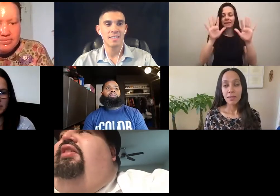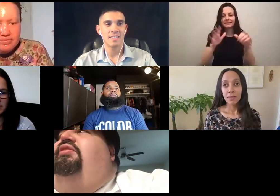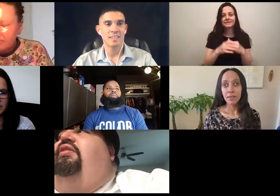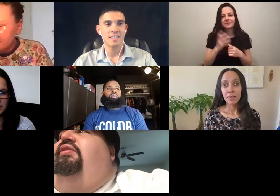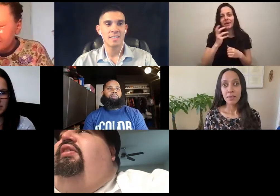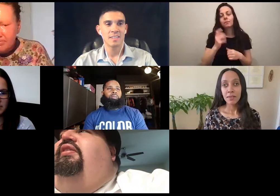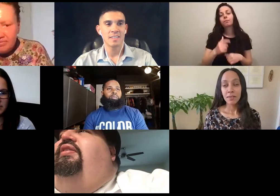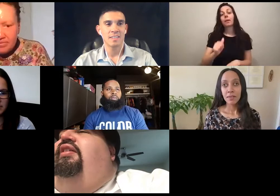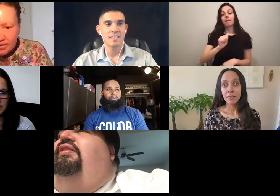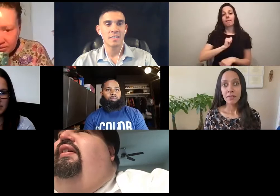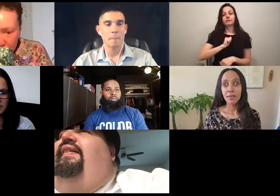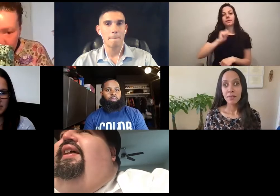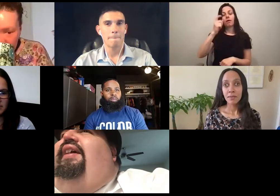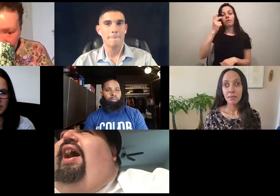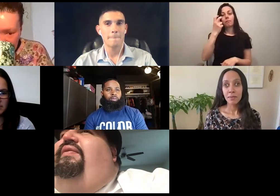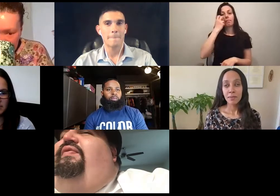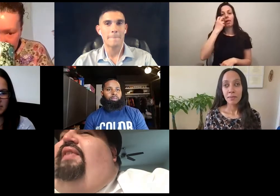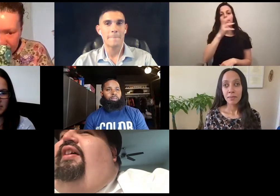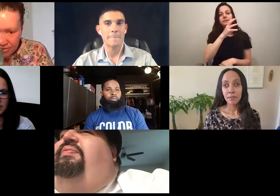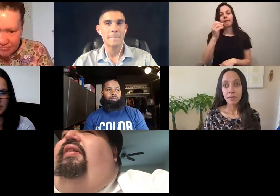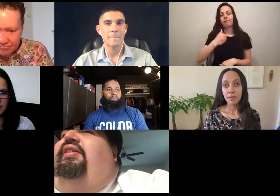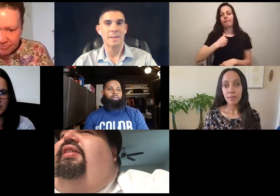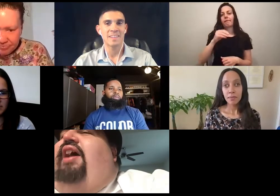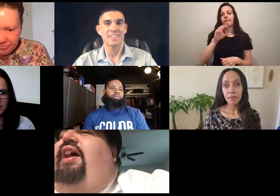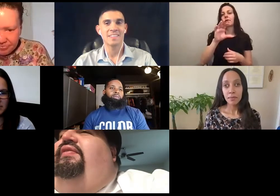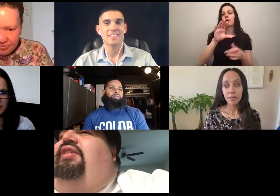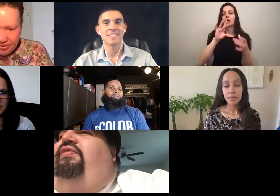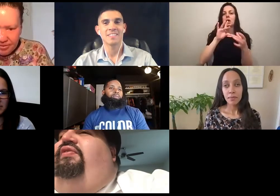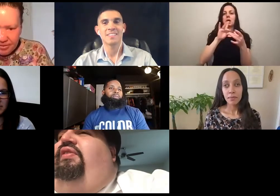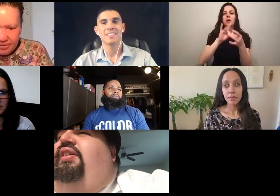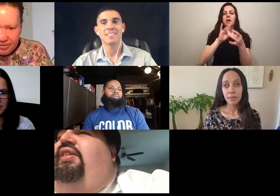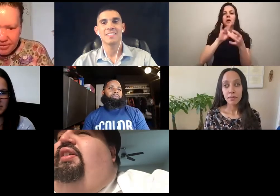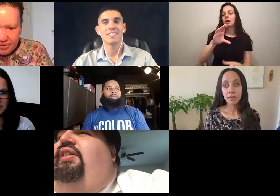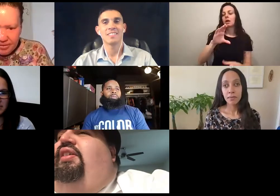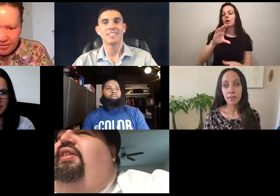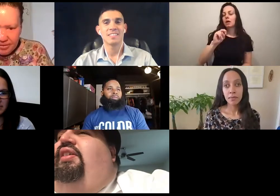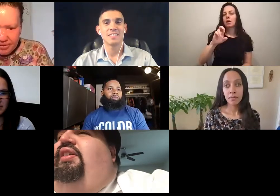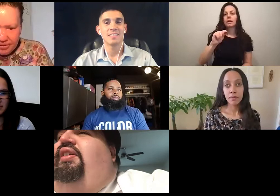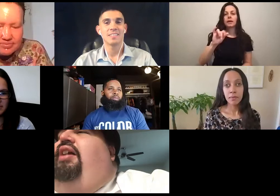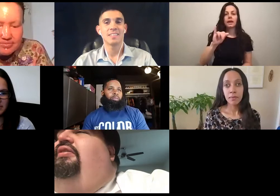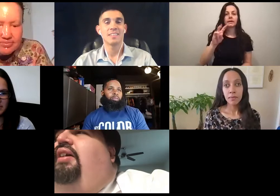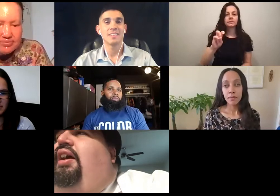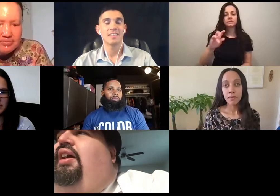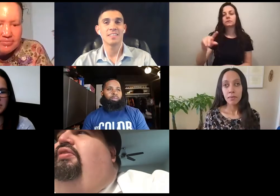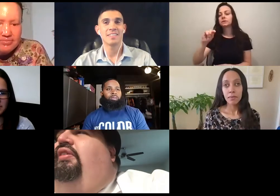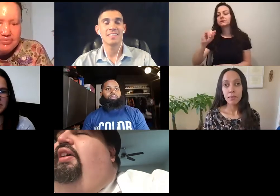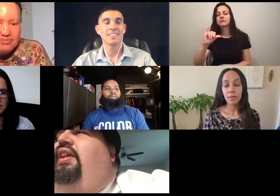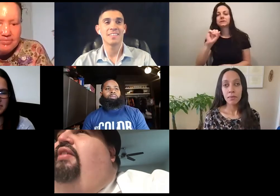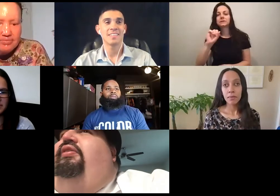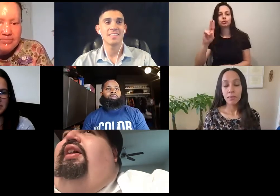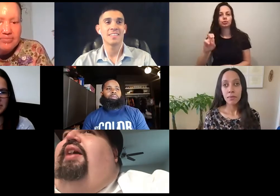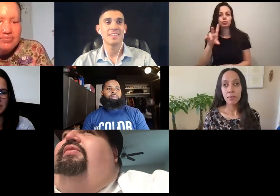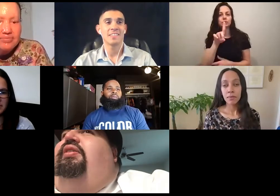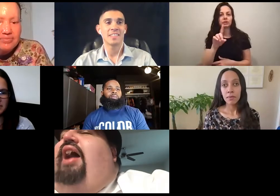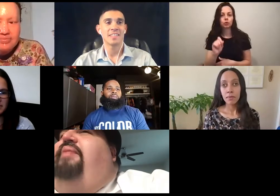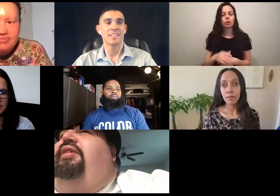connective tissue disorder. So I've experienced a lot of different limits that we're talking about internally and externally,